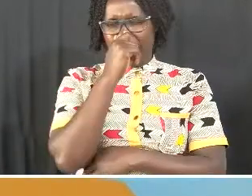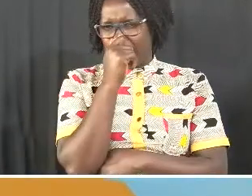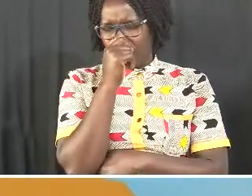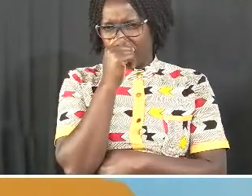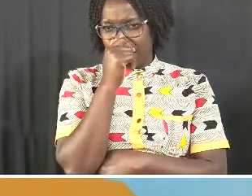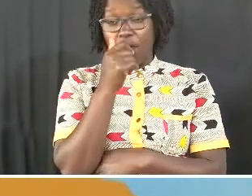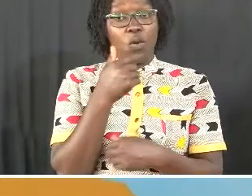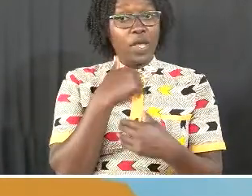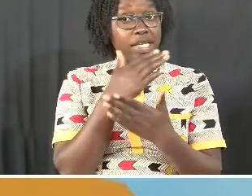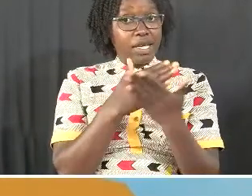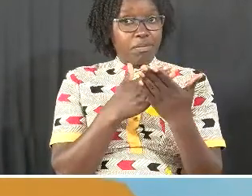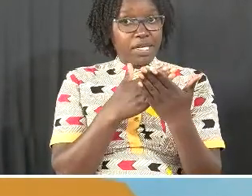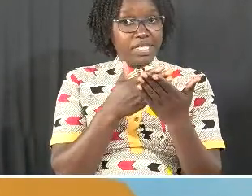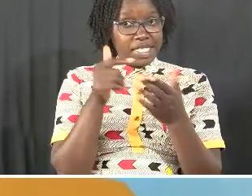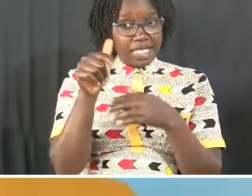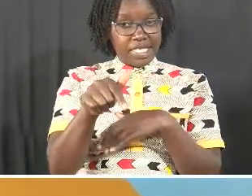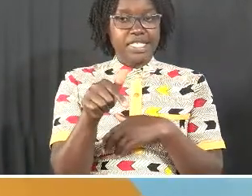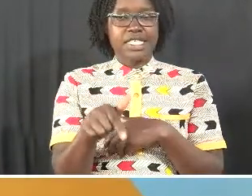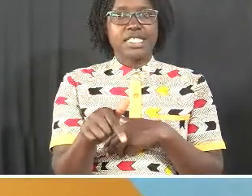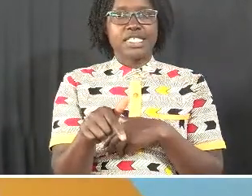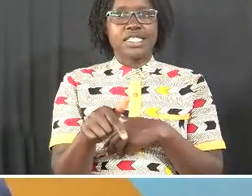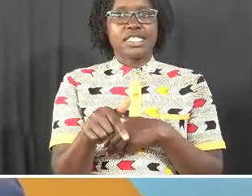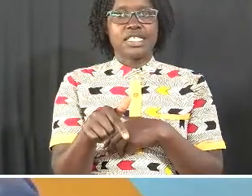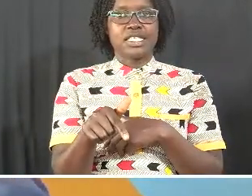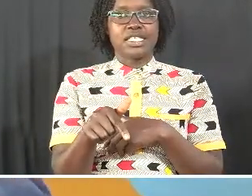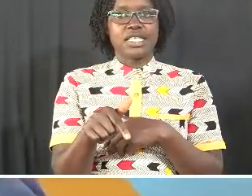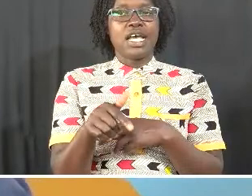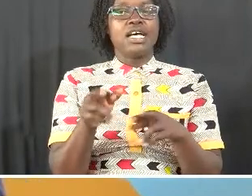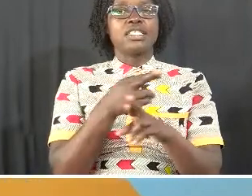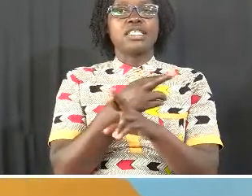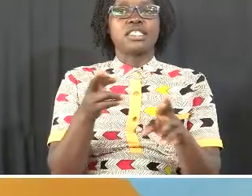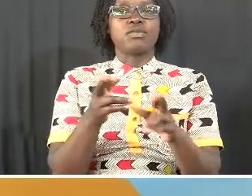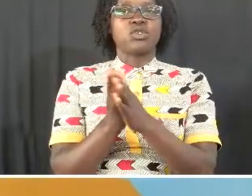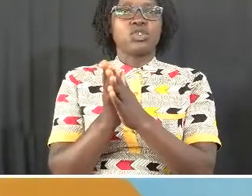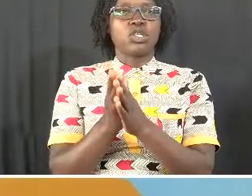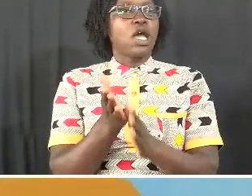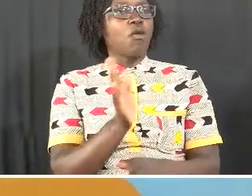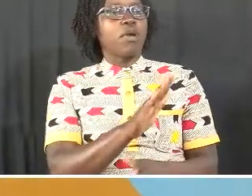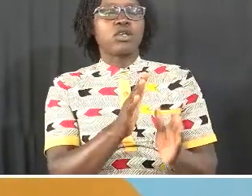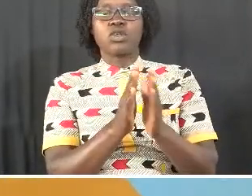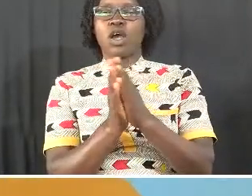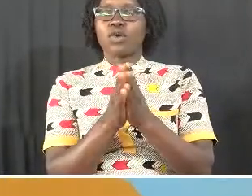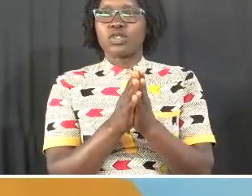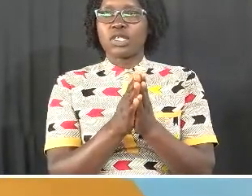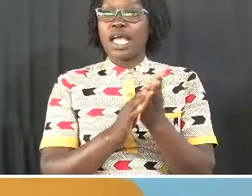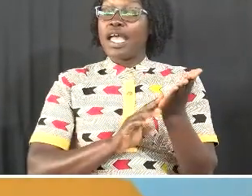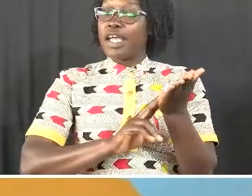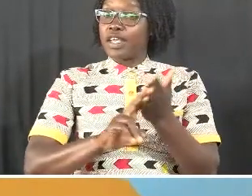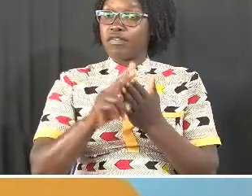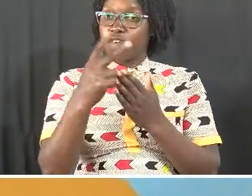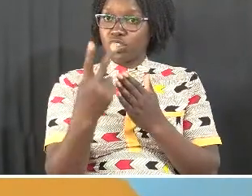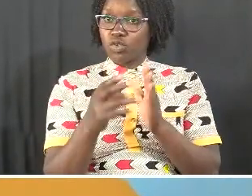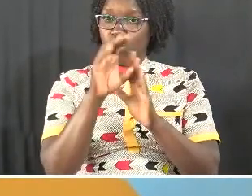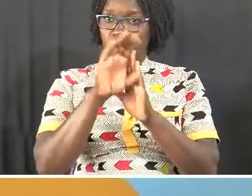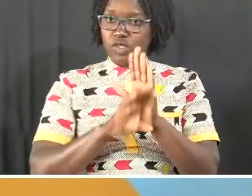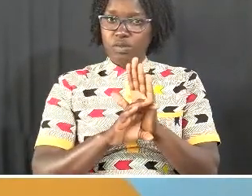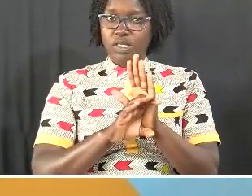part in this by doing something. So let me go back to Saul. In verse 2 of